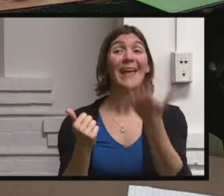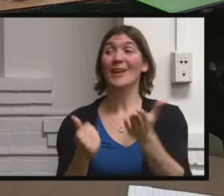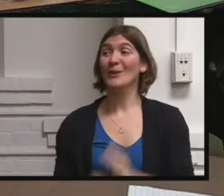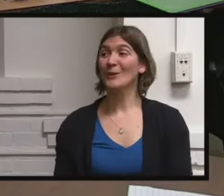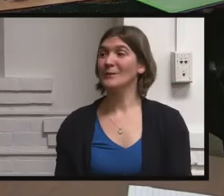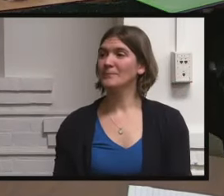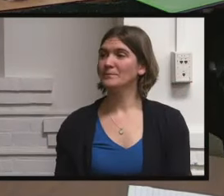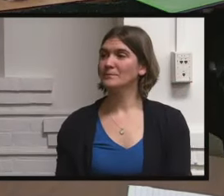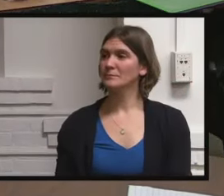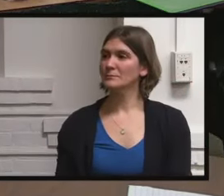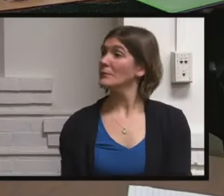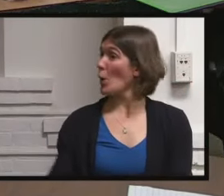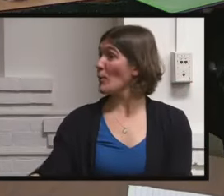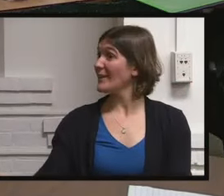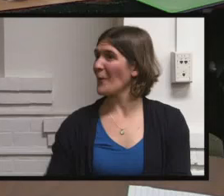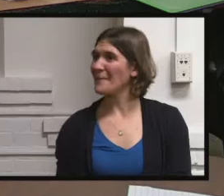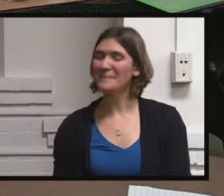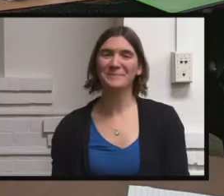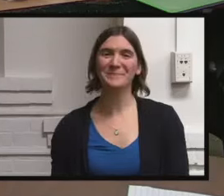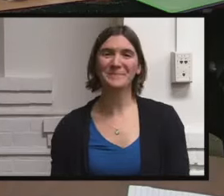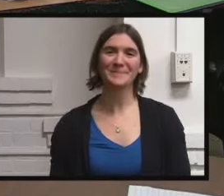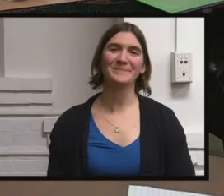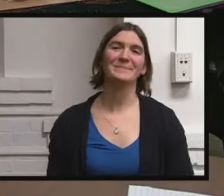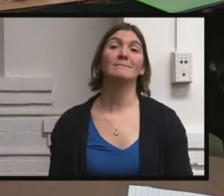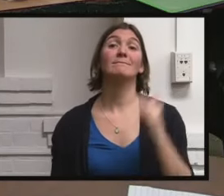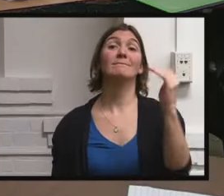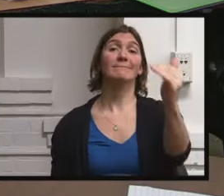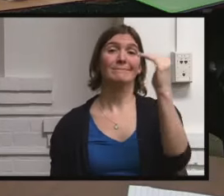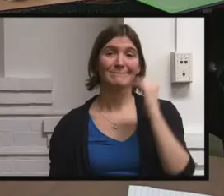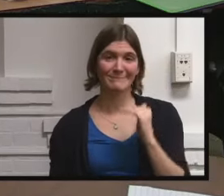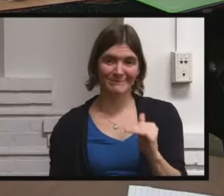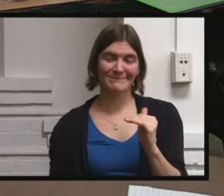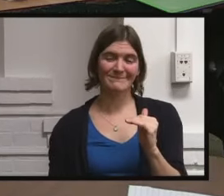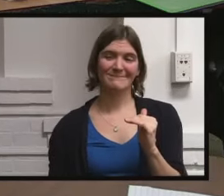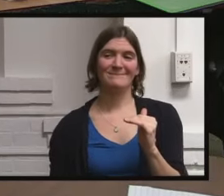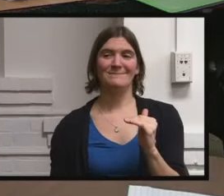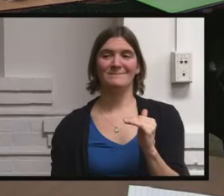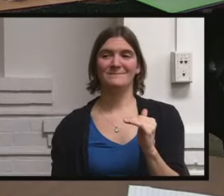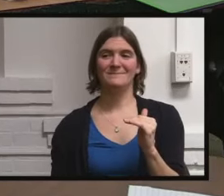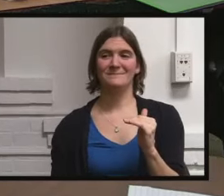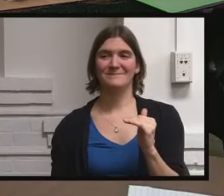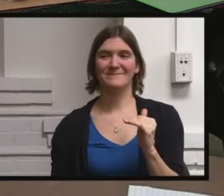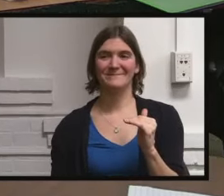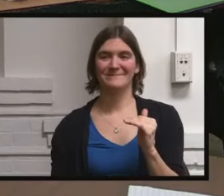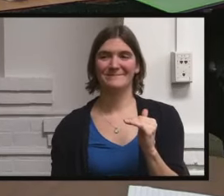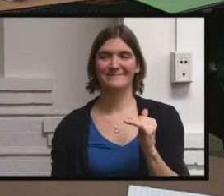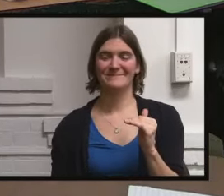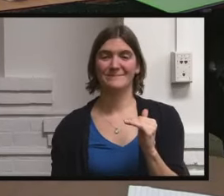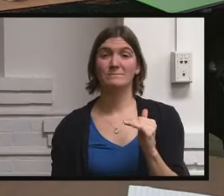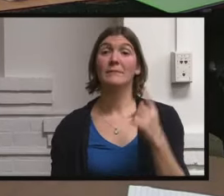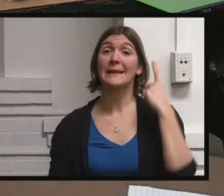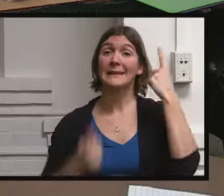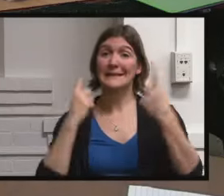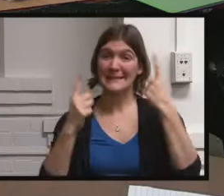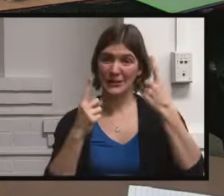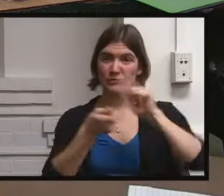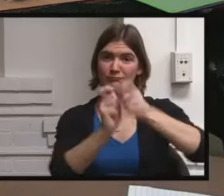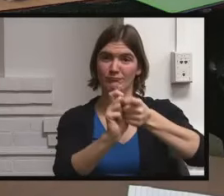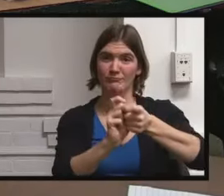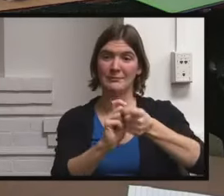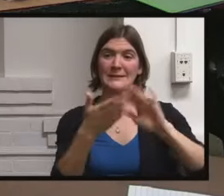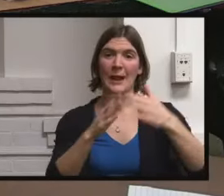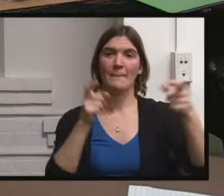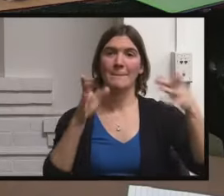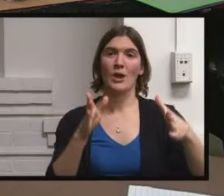Thank you. The next matter on the agenda is to consider ratification of the